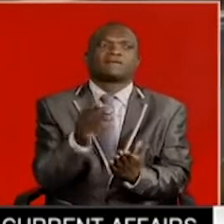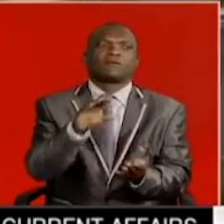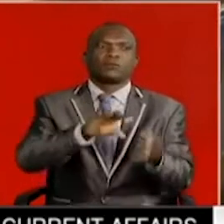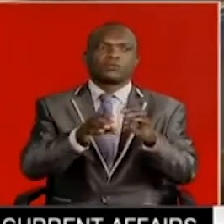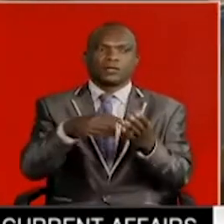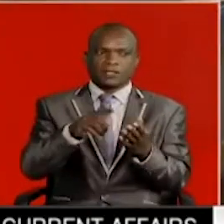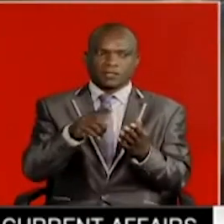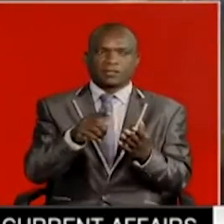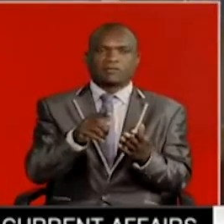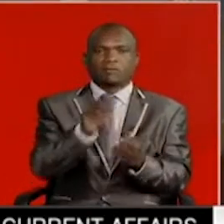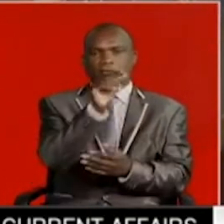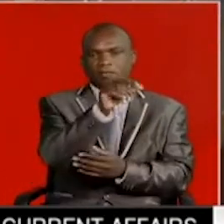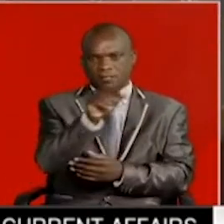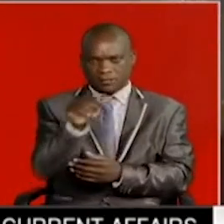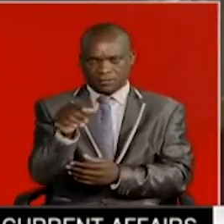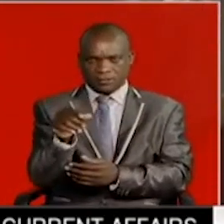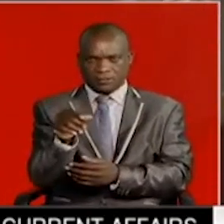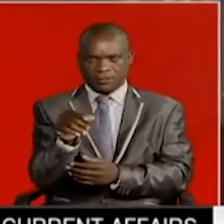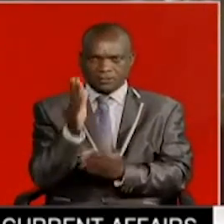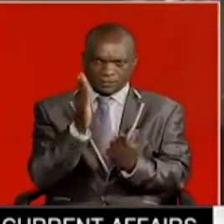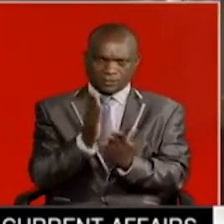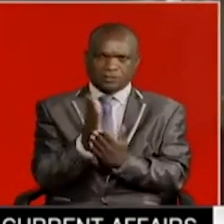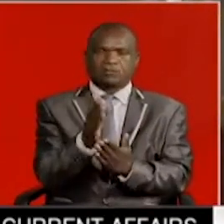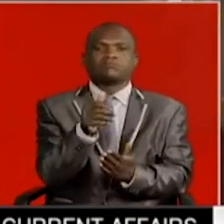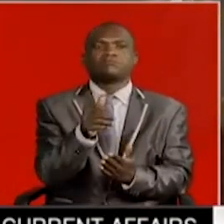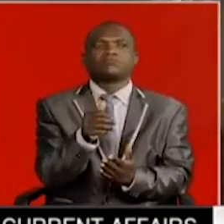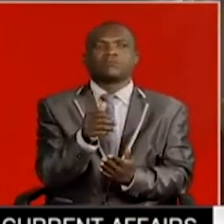the person or persons.